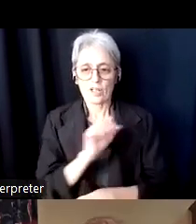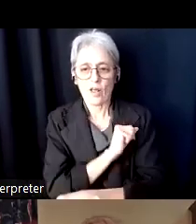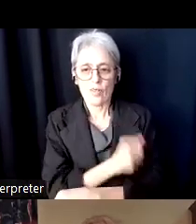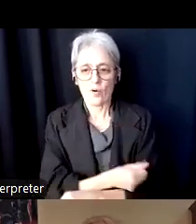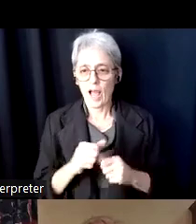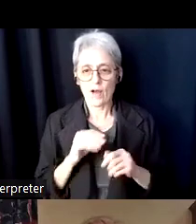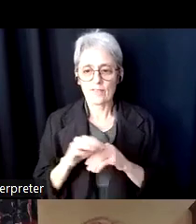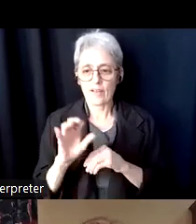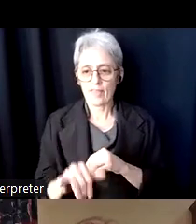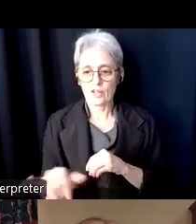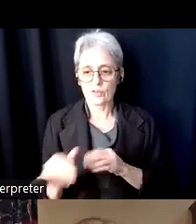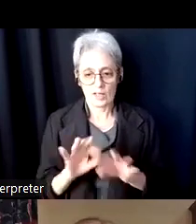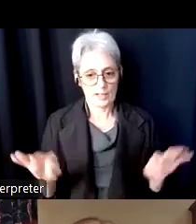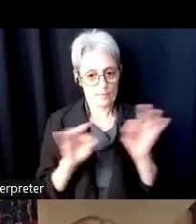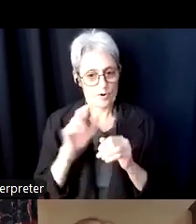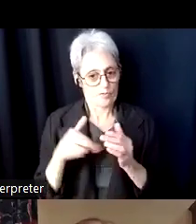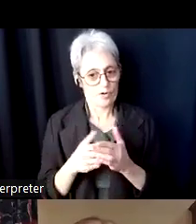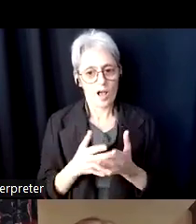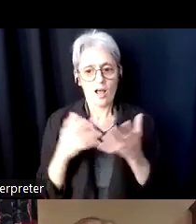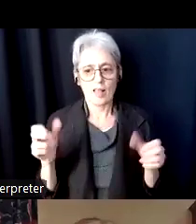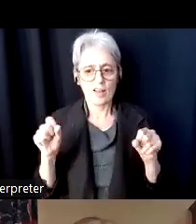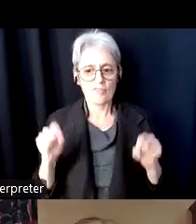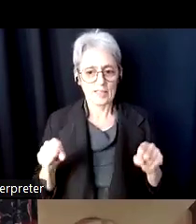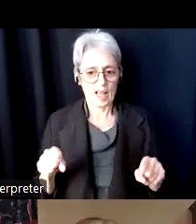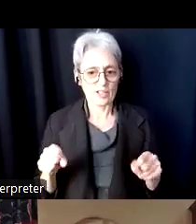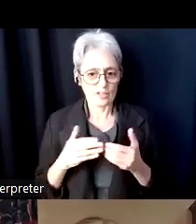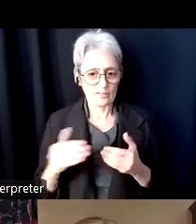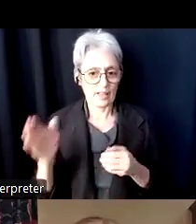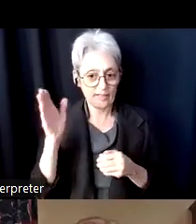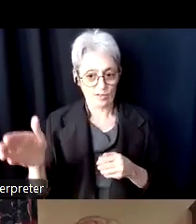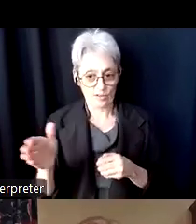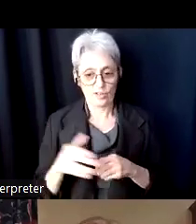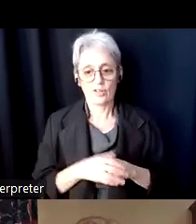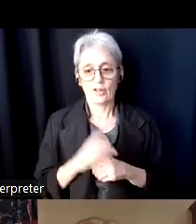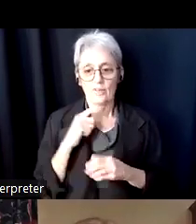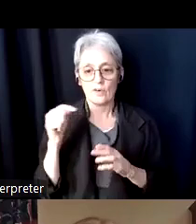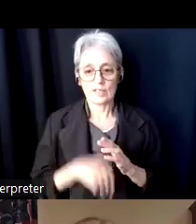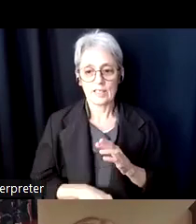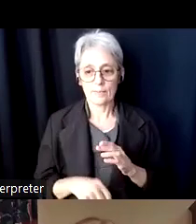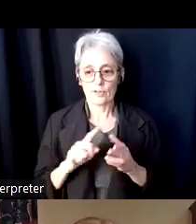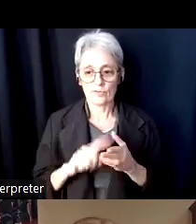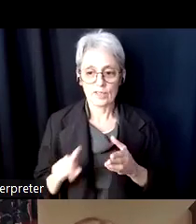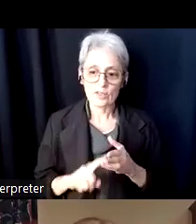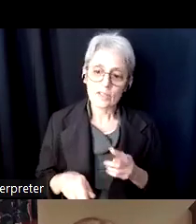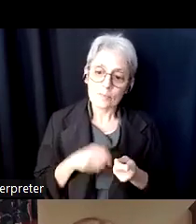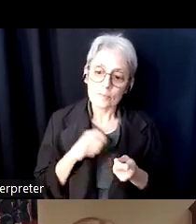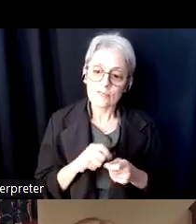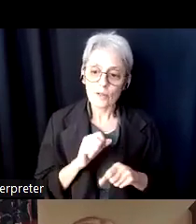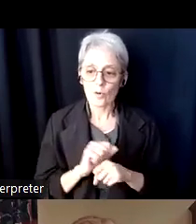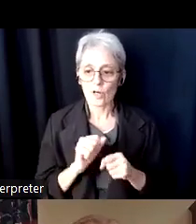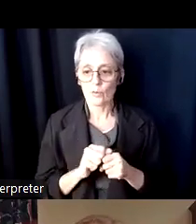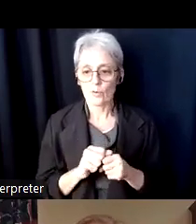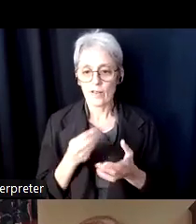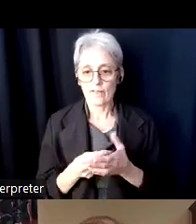too. I think there's a lot of potential in the future to be able to do deeper research, particularly working with financial management services